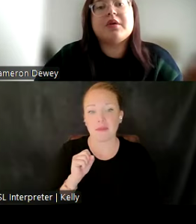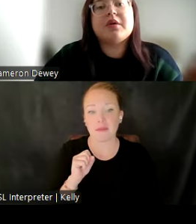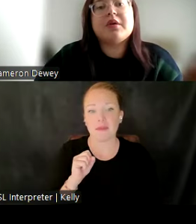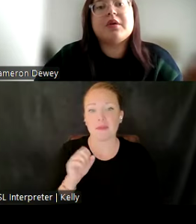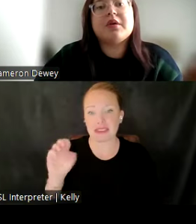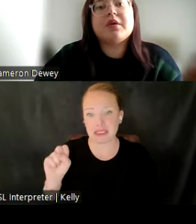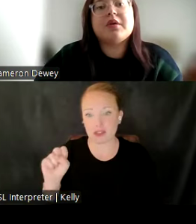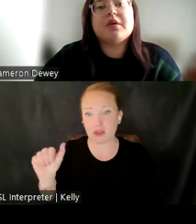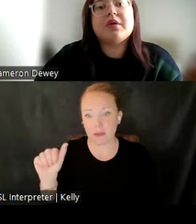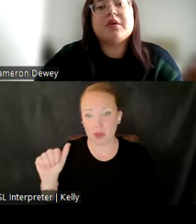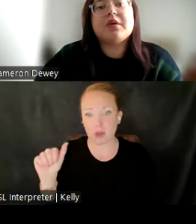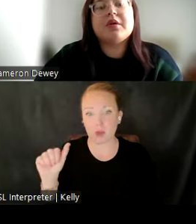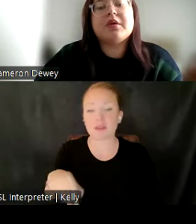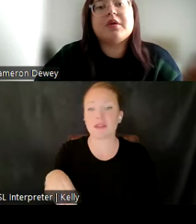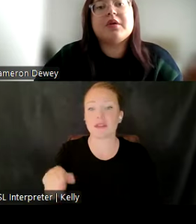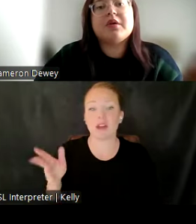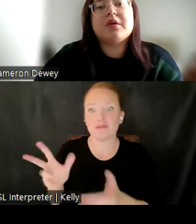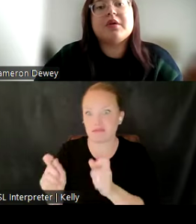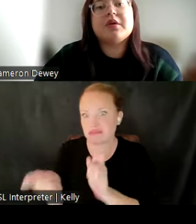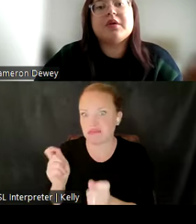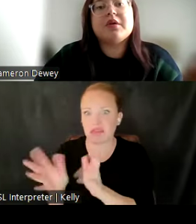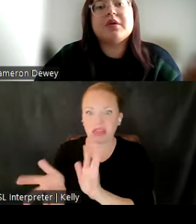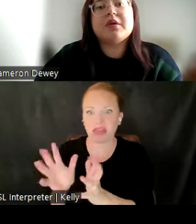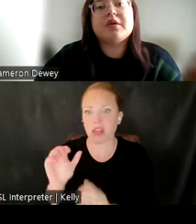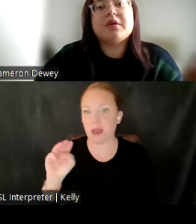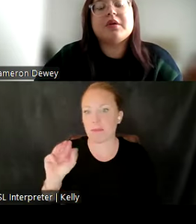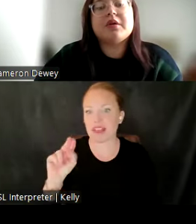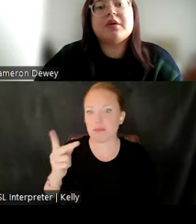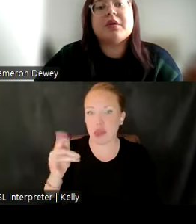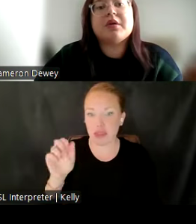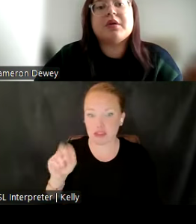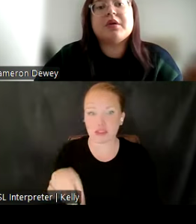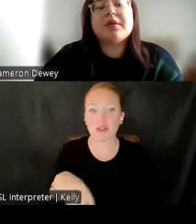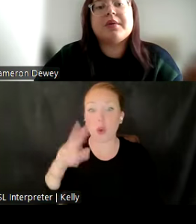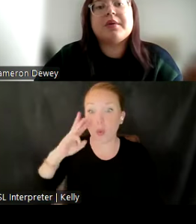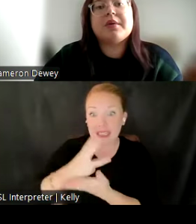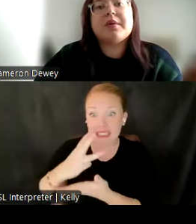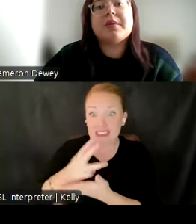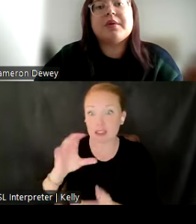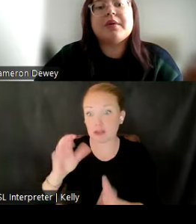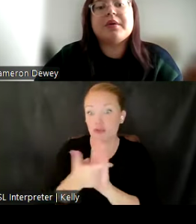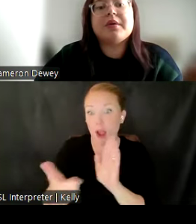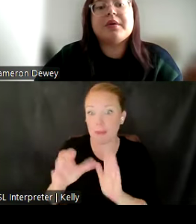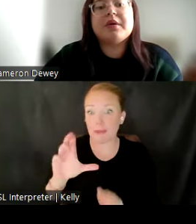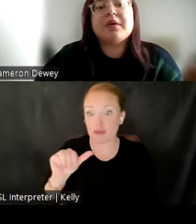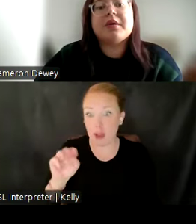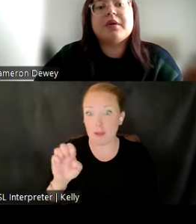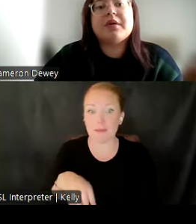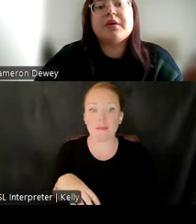Sexual abuse, manipulation, witnessing a crime, absolutely. Death in the